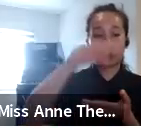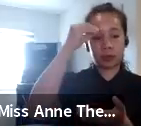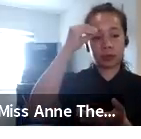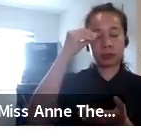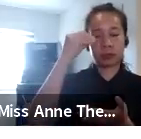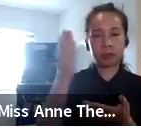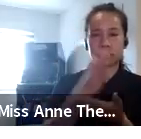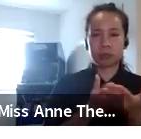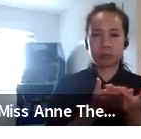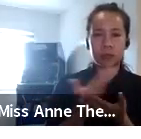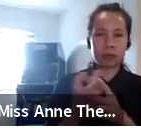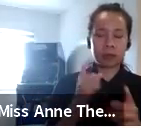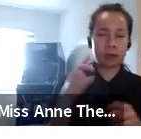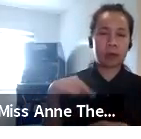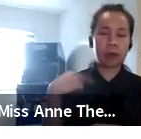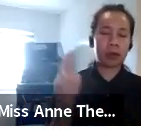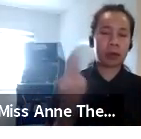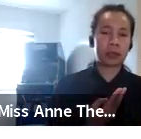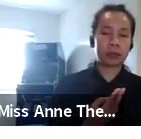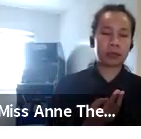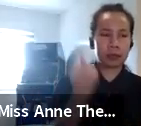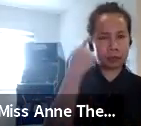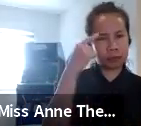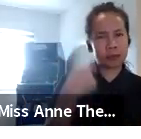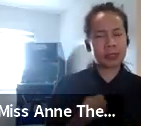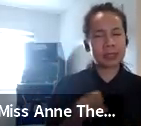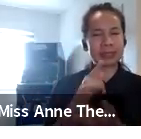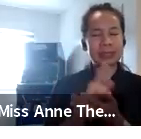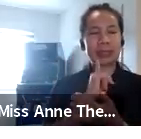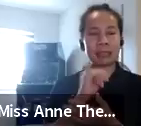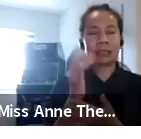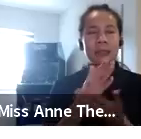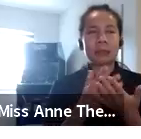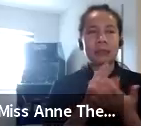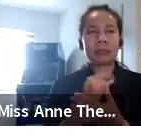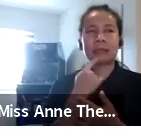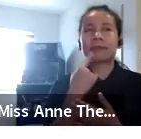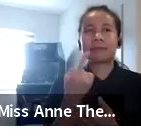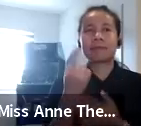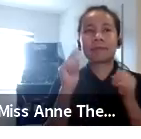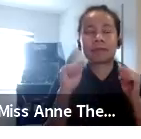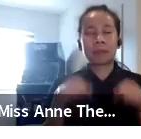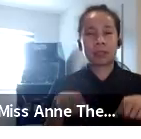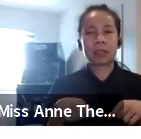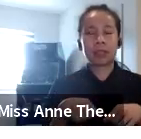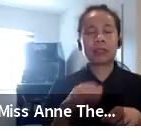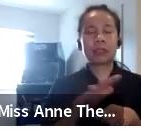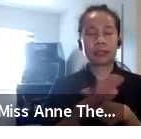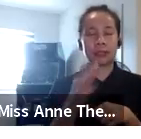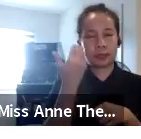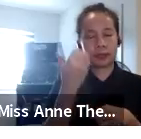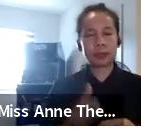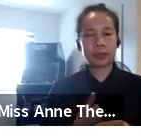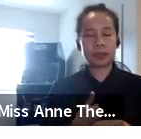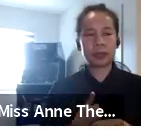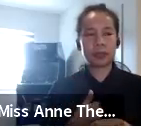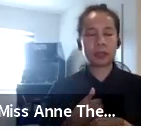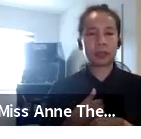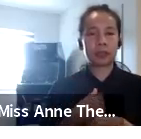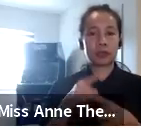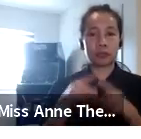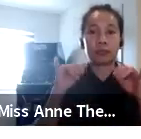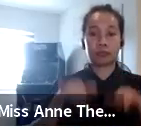from us, for me, that's something that I would say that's enough for me to stay and